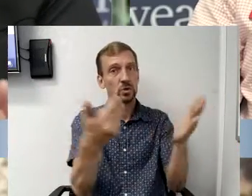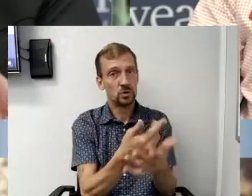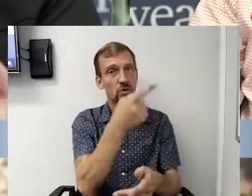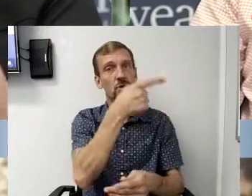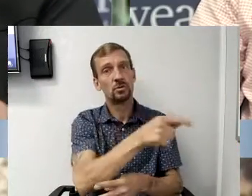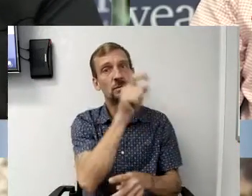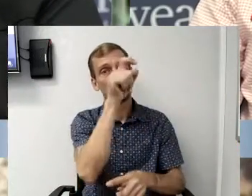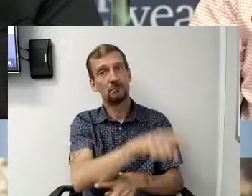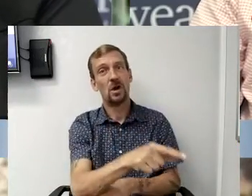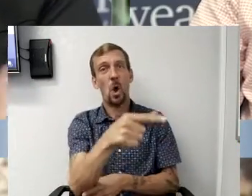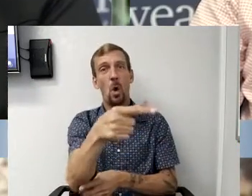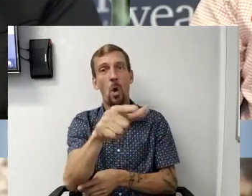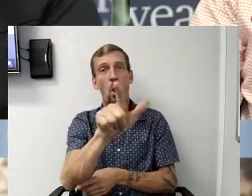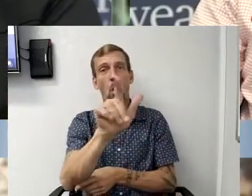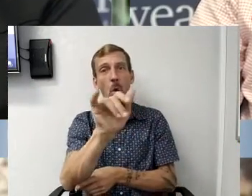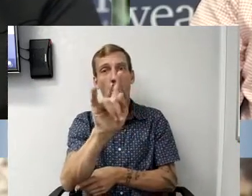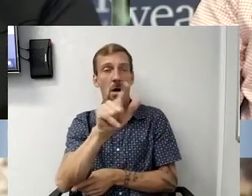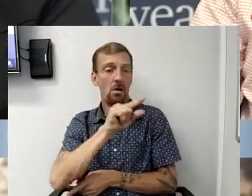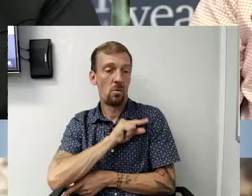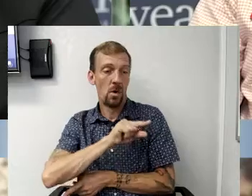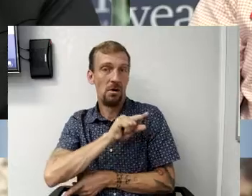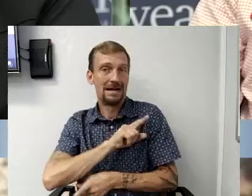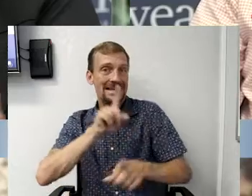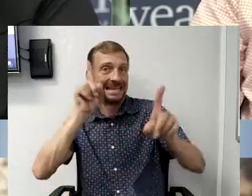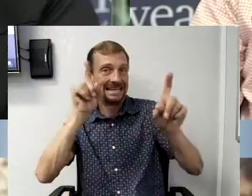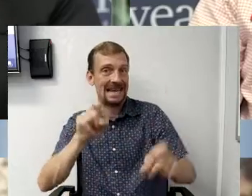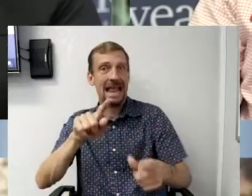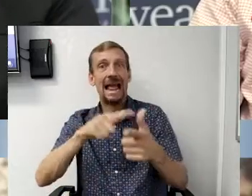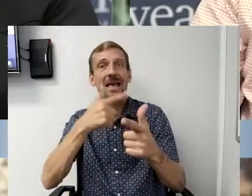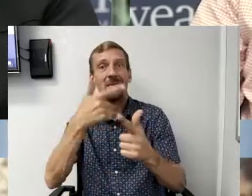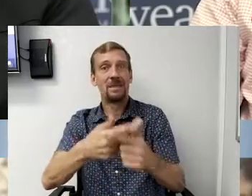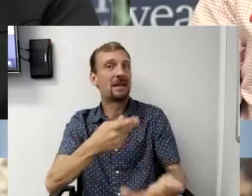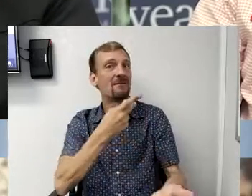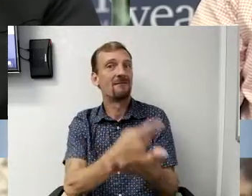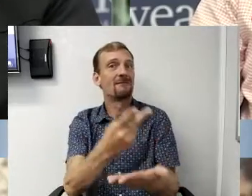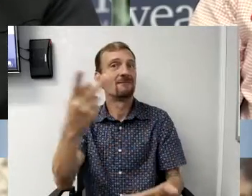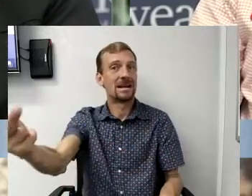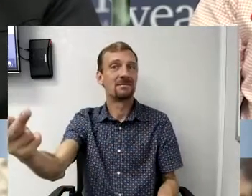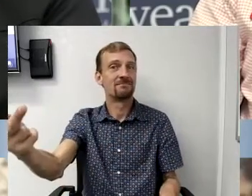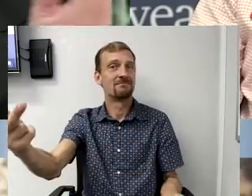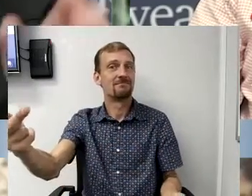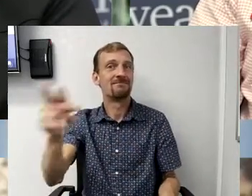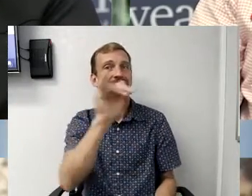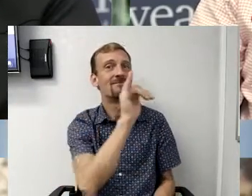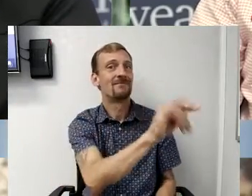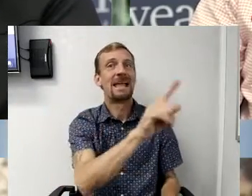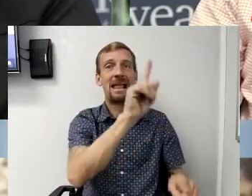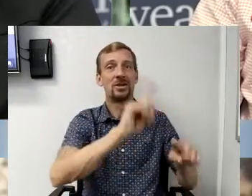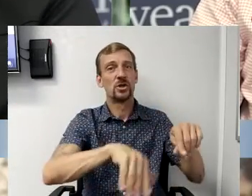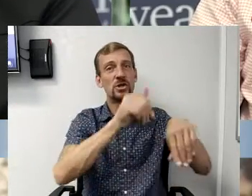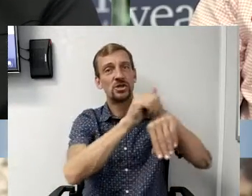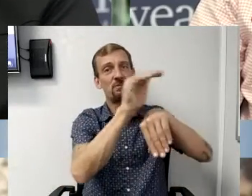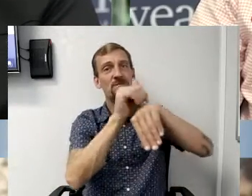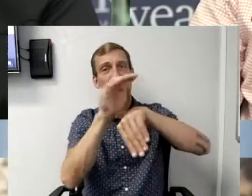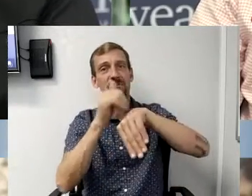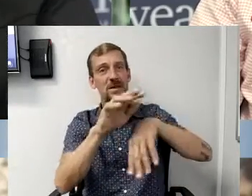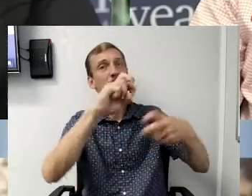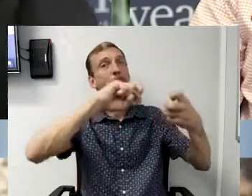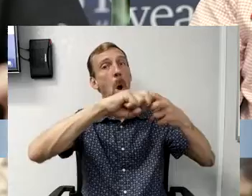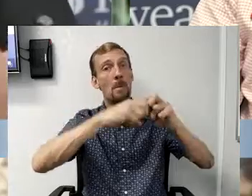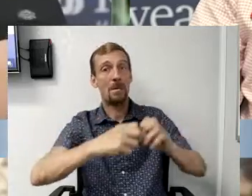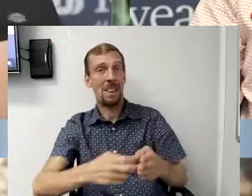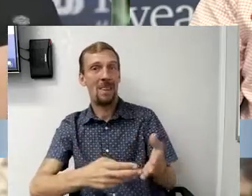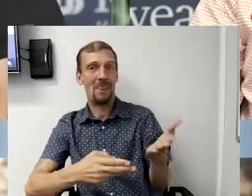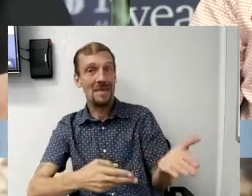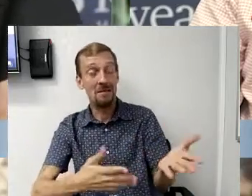quality test it. And they had a failure in their quality control, so they couldn't ship those kits. So that was one area. So there was